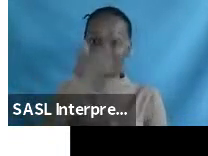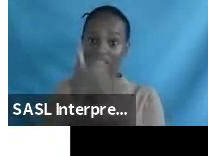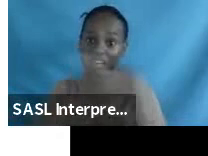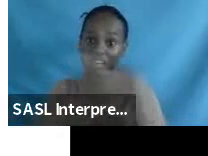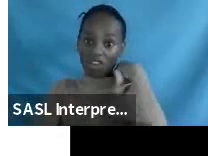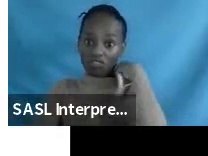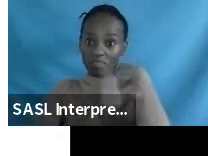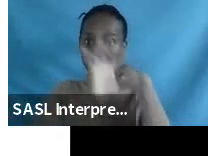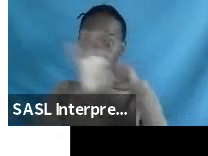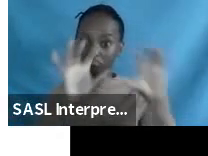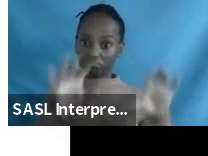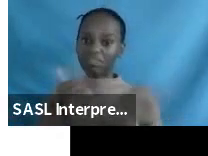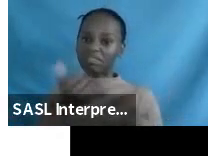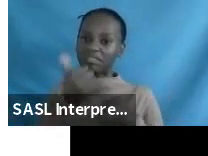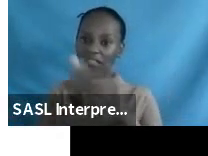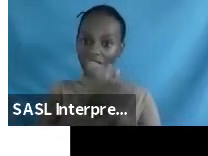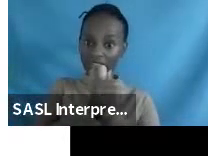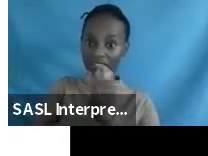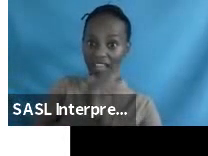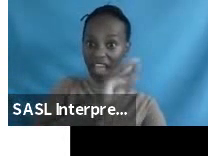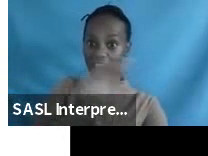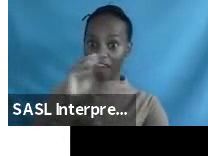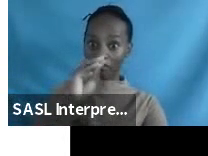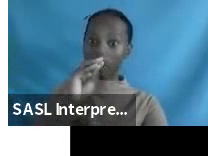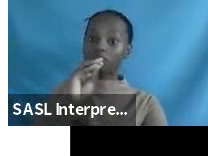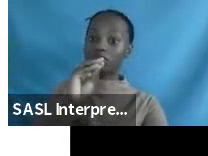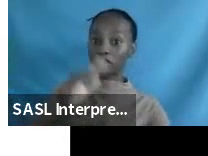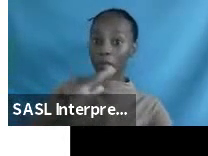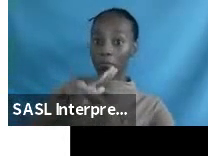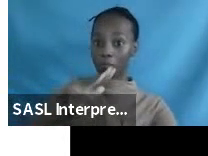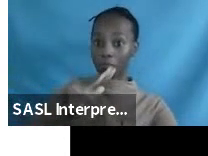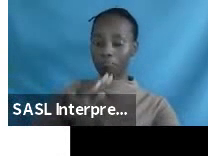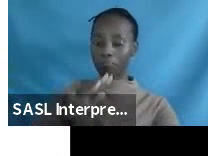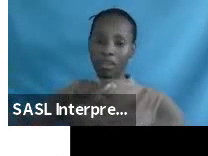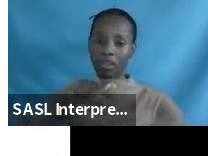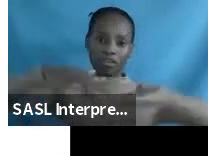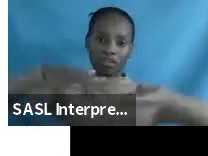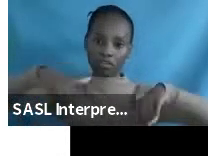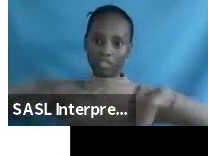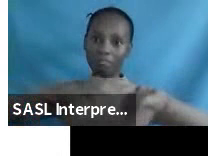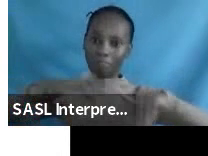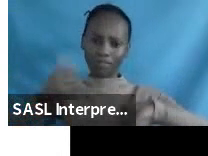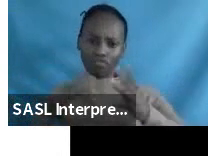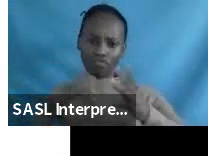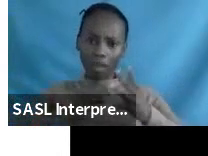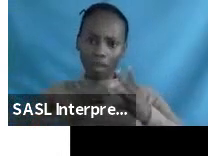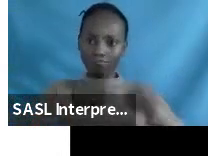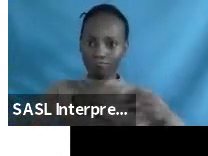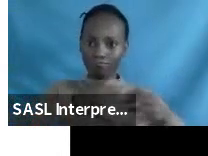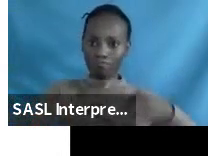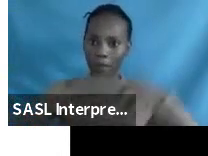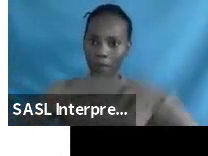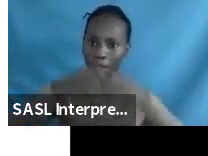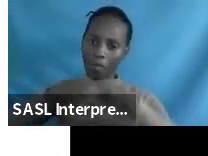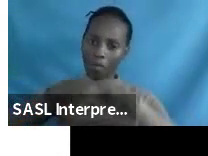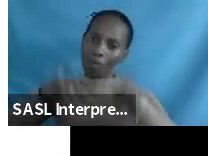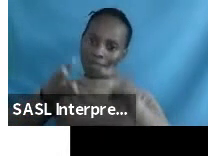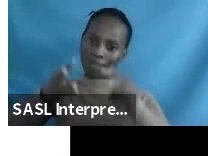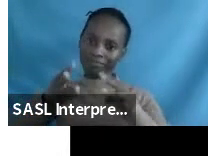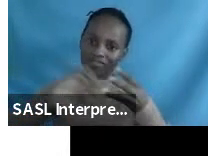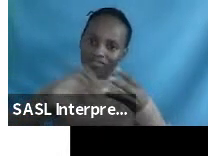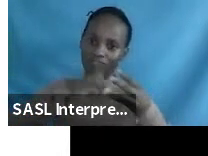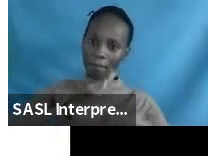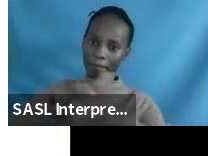there can always be a way of addressing this particular problem. We will come back to that at a later stage. Ill-informed